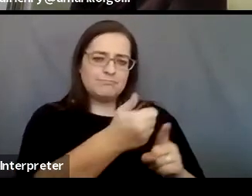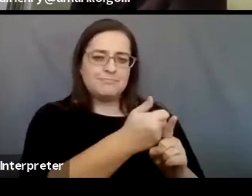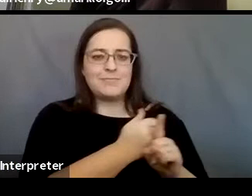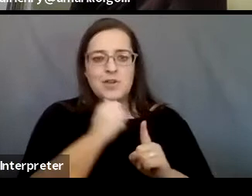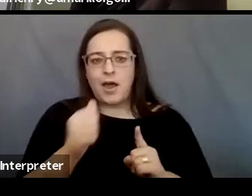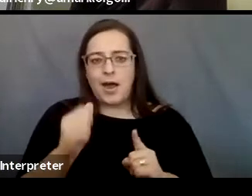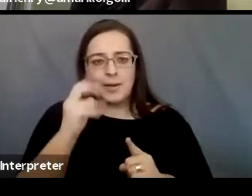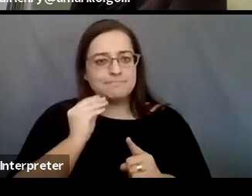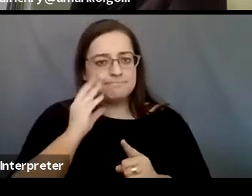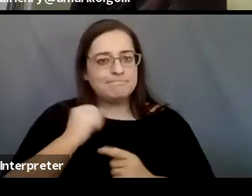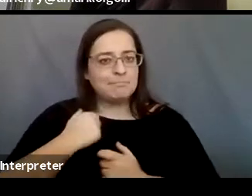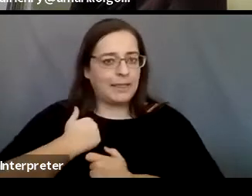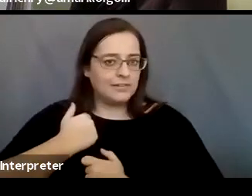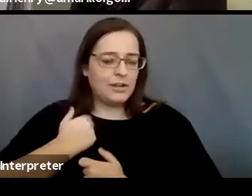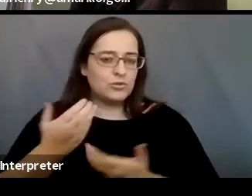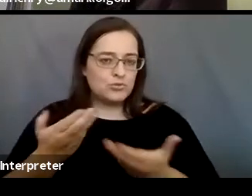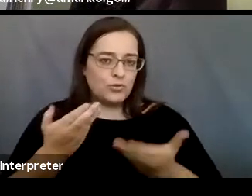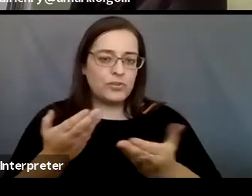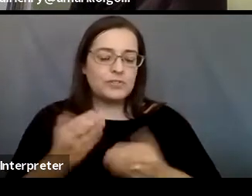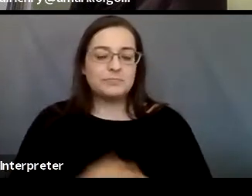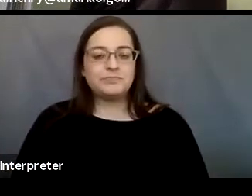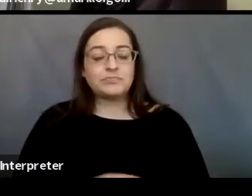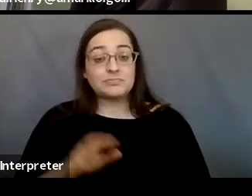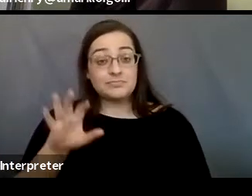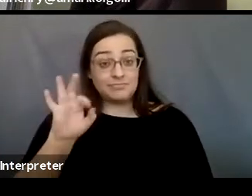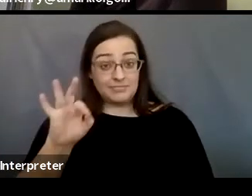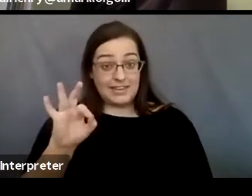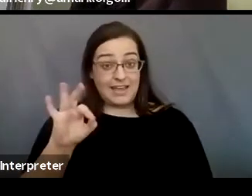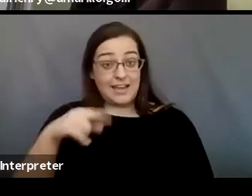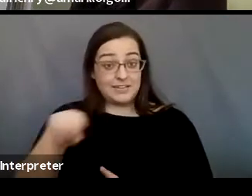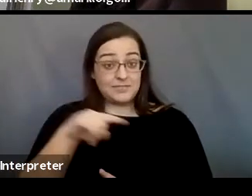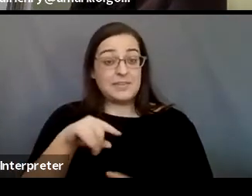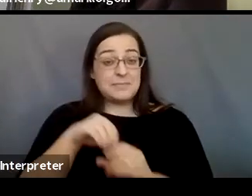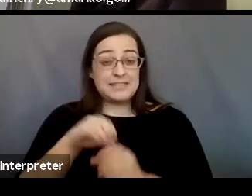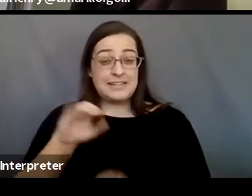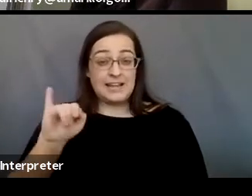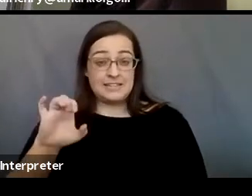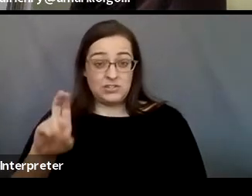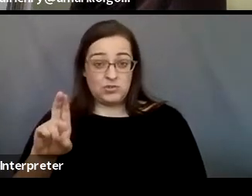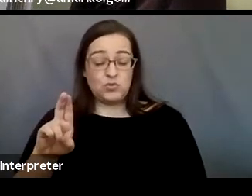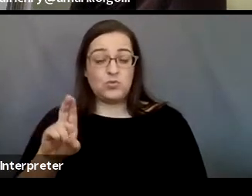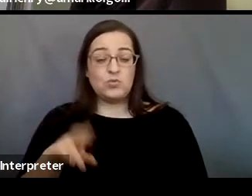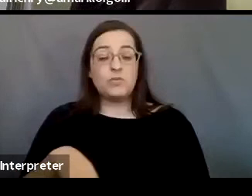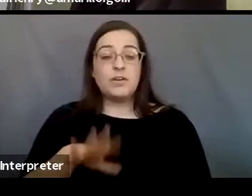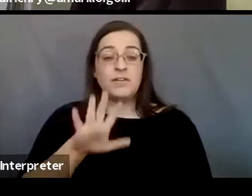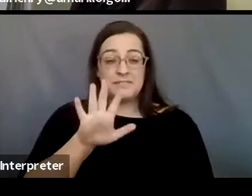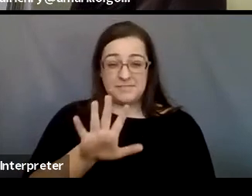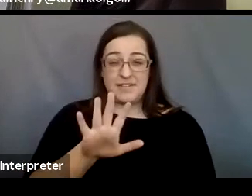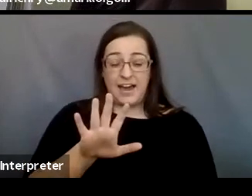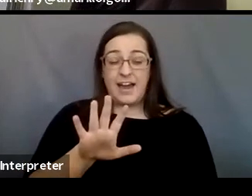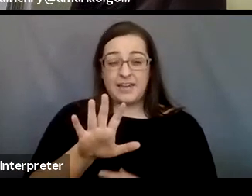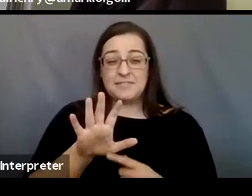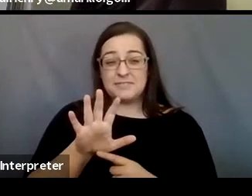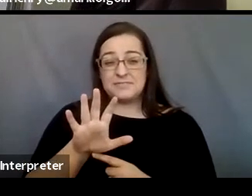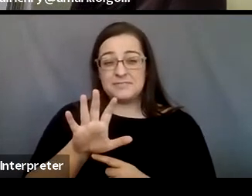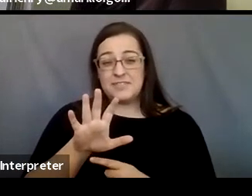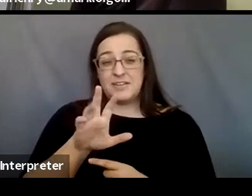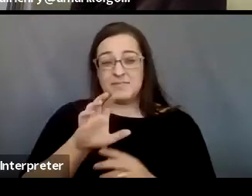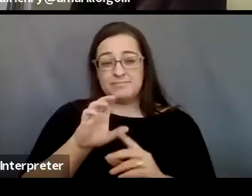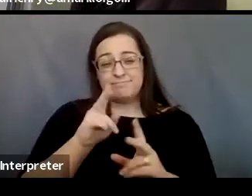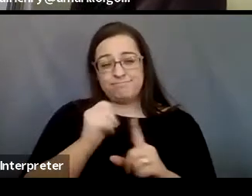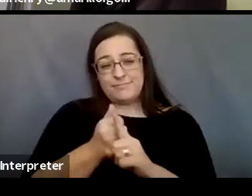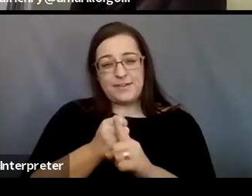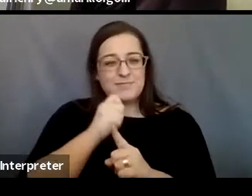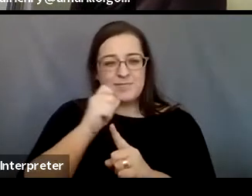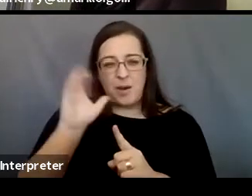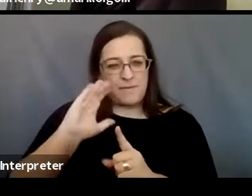community. 9 of our patients are in the ICU, and 5 of those non-veterans are amongst those 9.